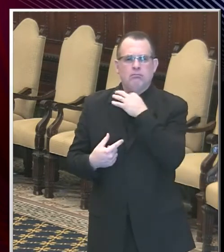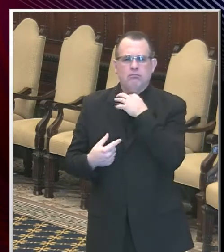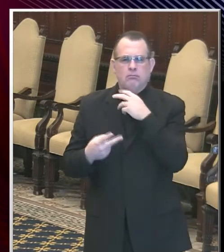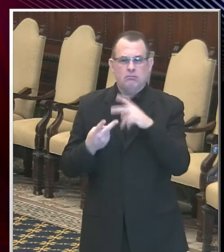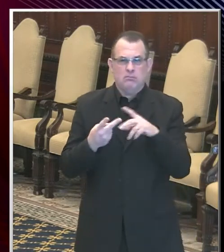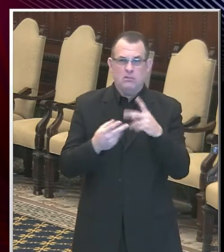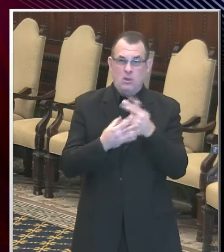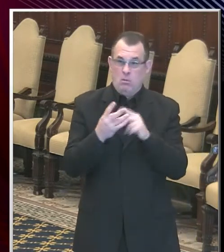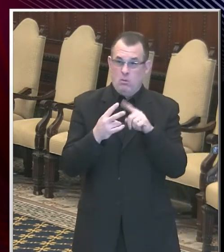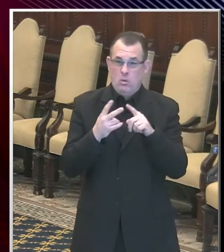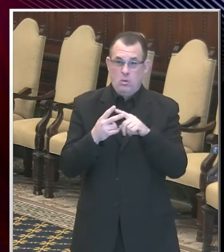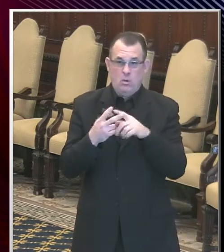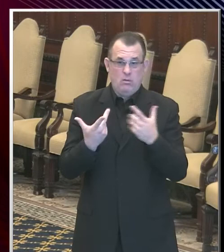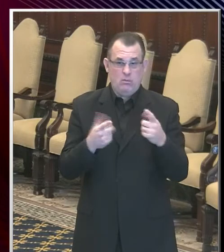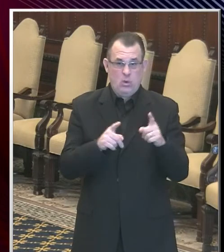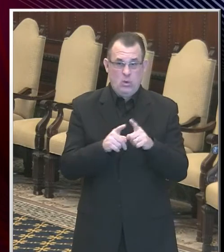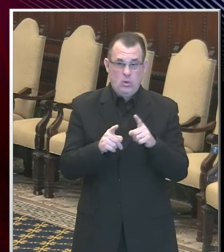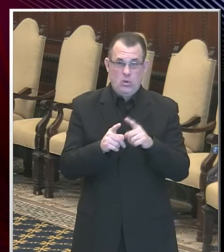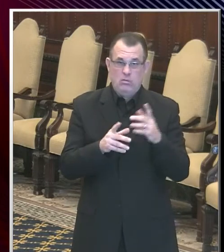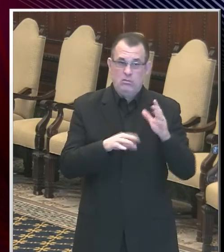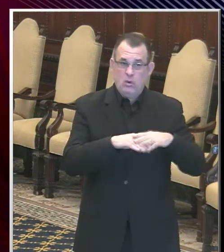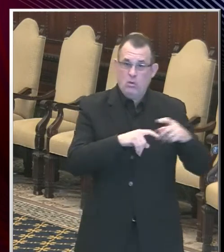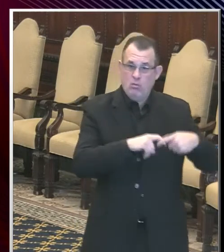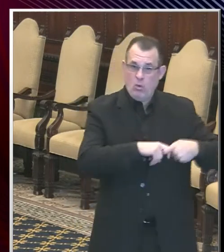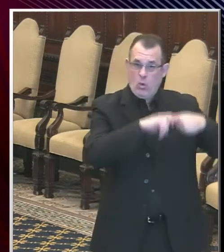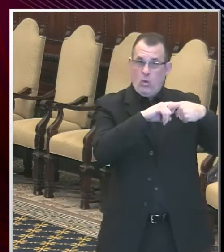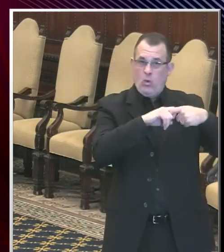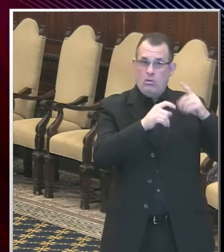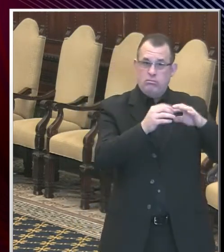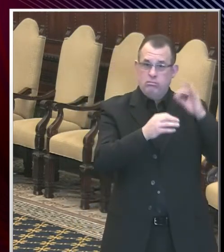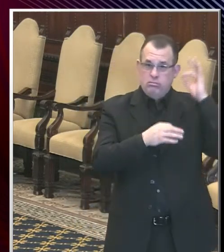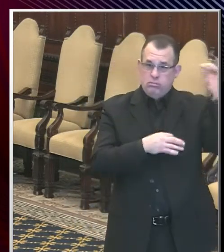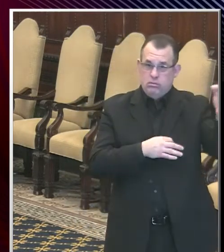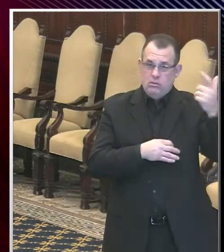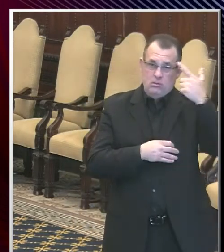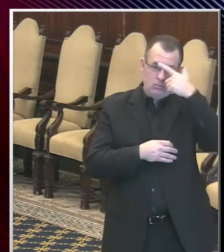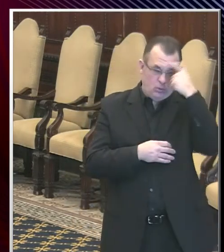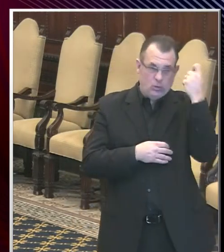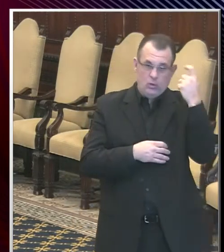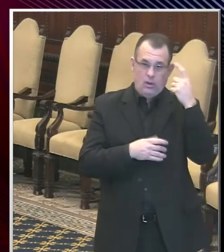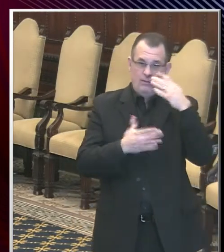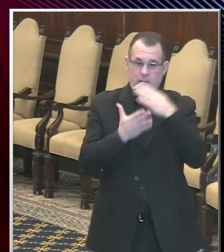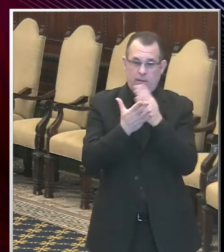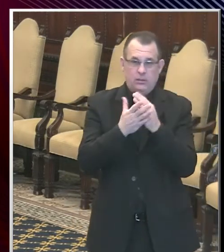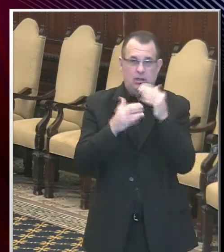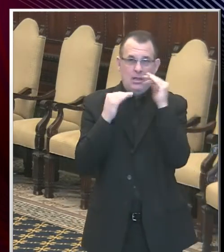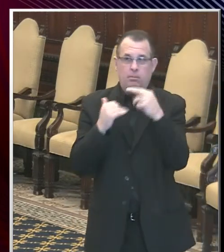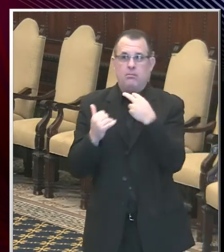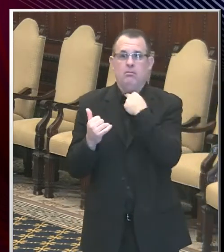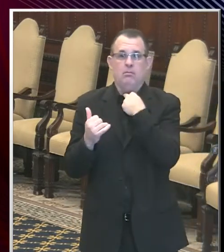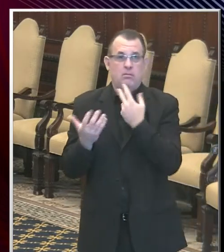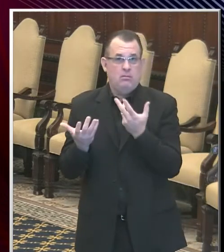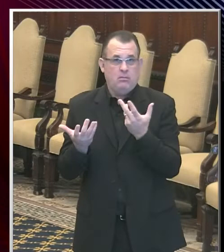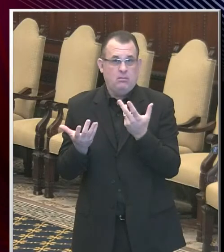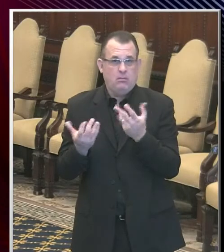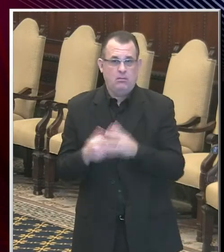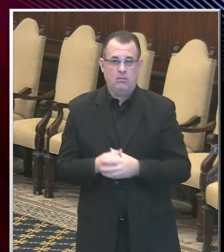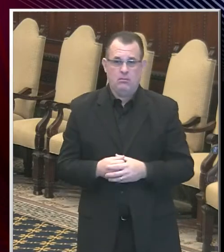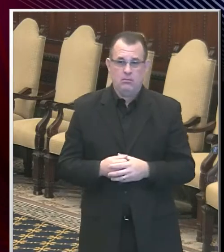being curtailed due to the extraordinary budget constraints the city is now facing. Rob, you want to